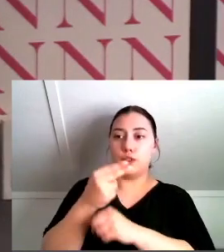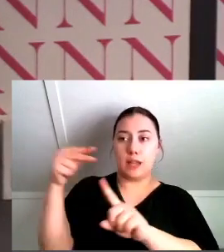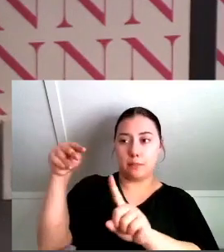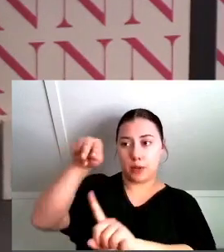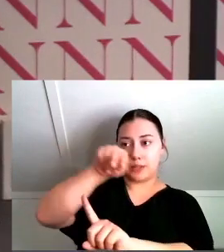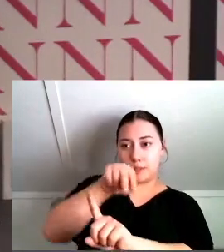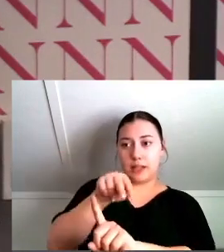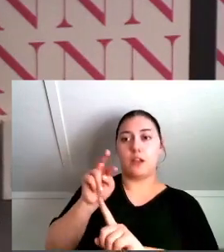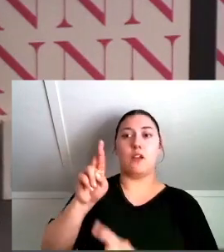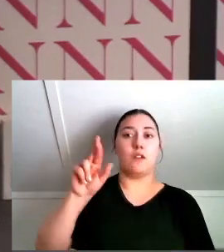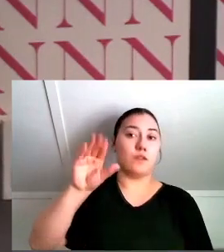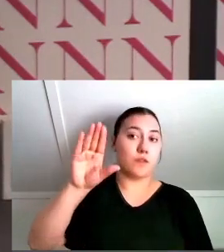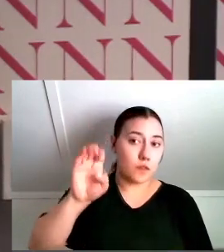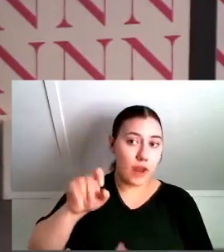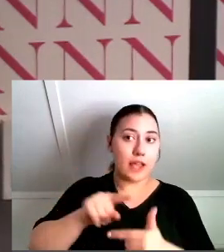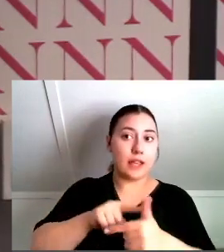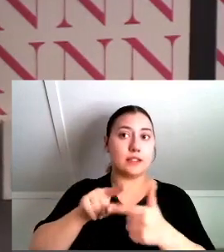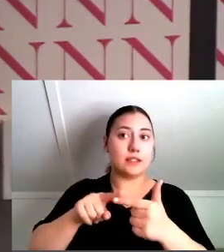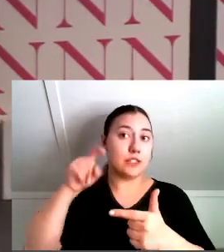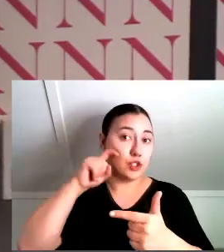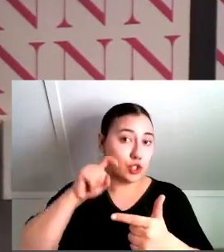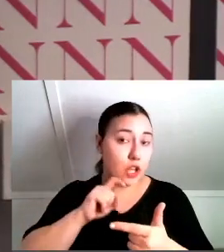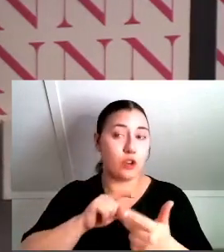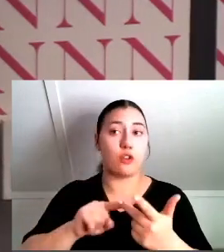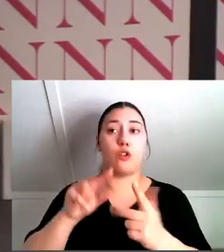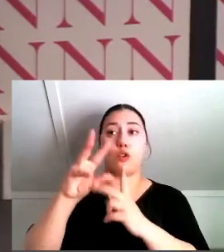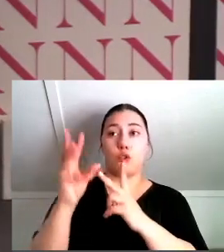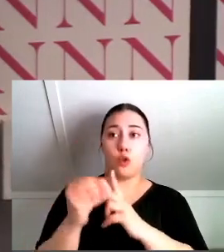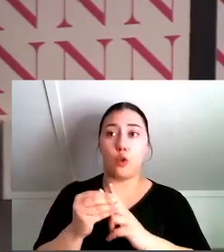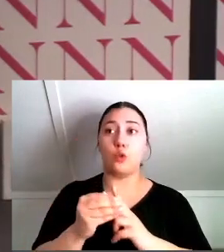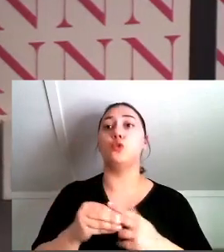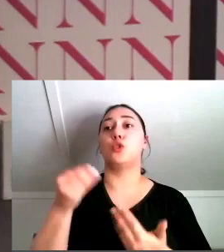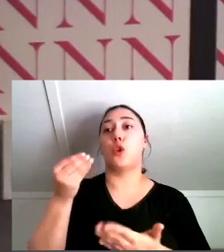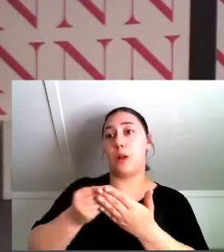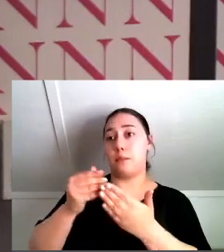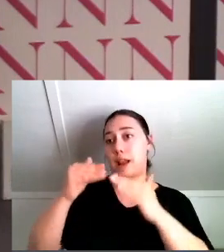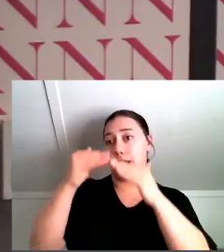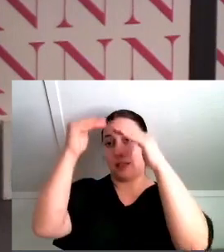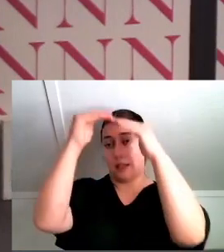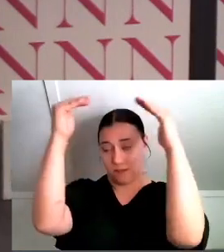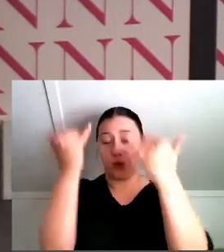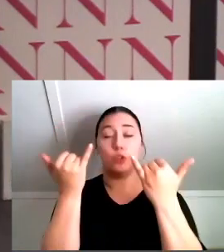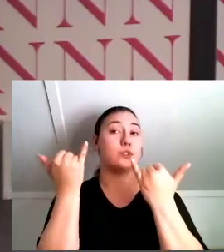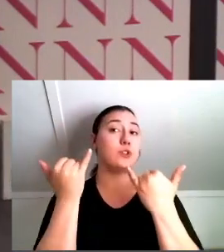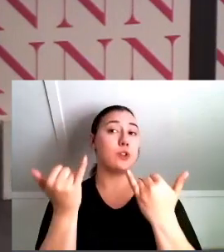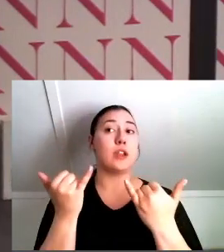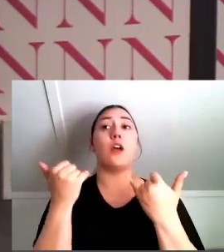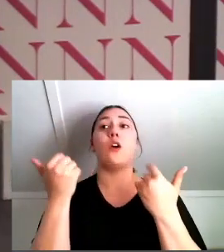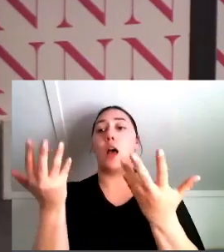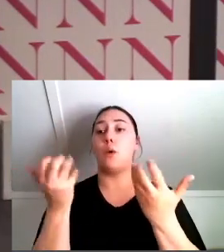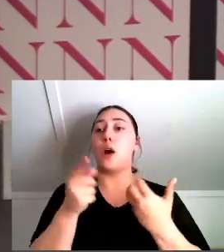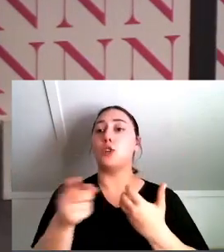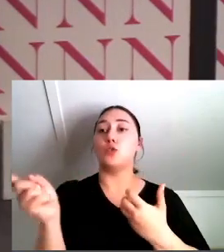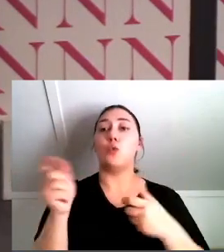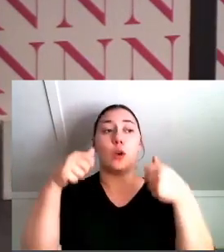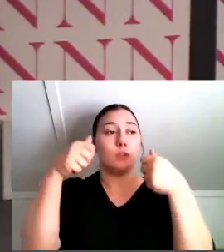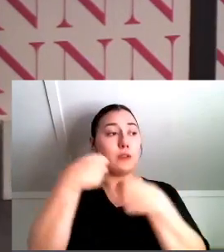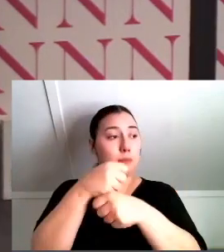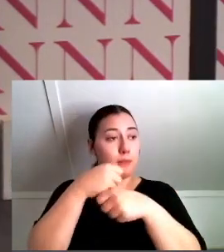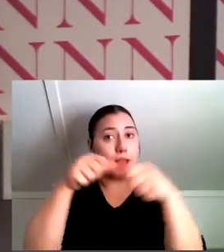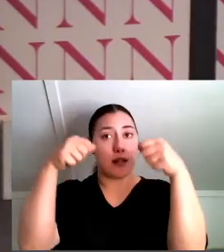frameworks. The making stuff like, okay, I want you to make a series of posters inspired by Afrofuturist logics